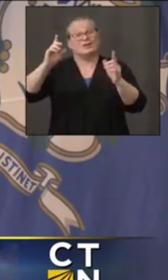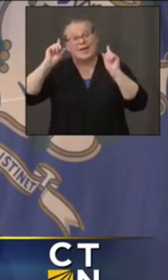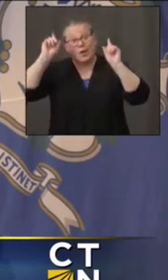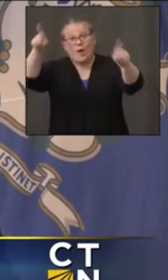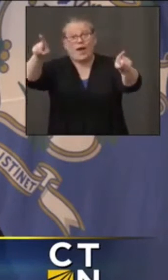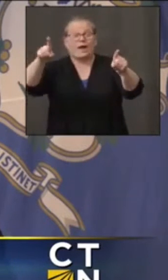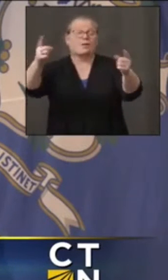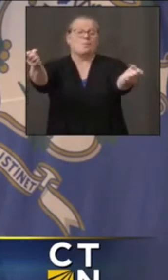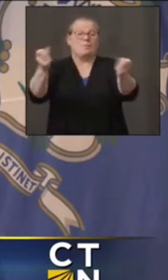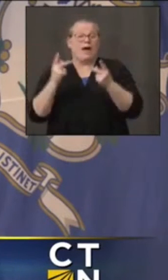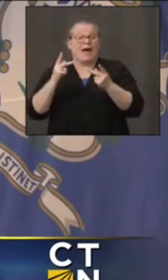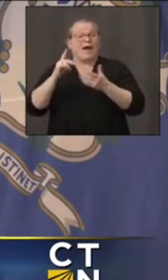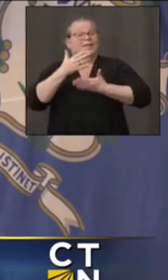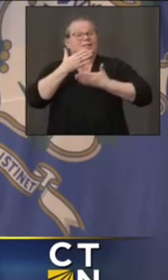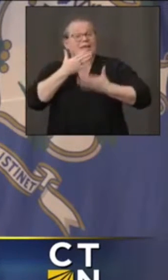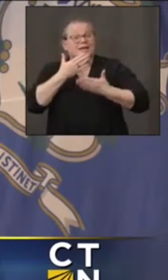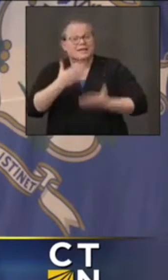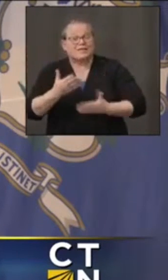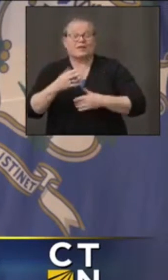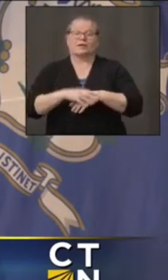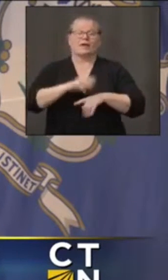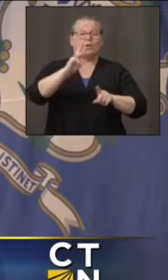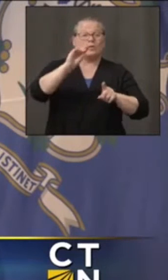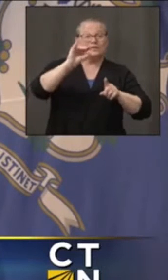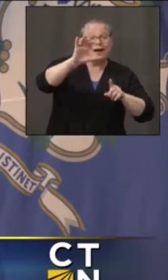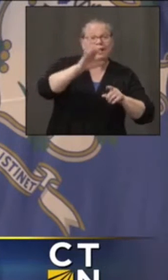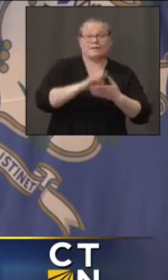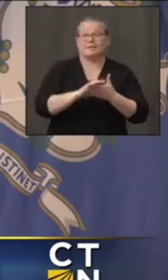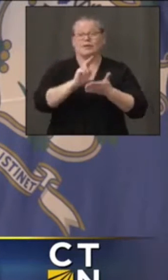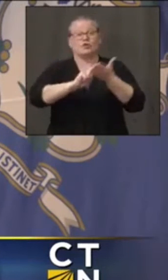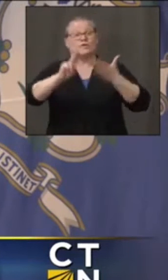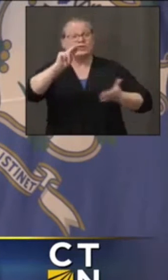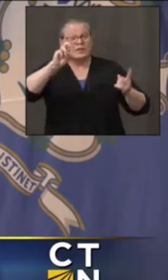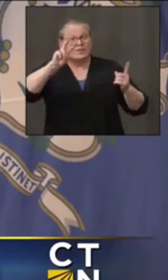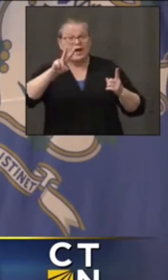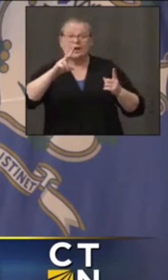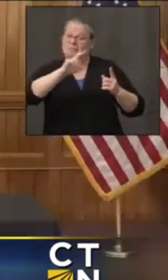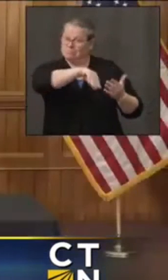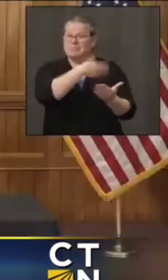Nevada, and those people are going to have to test and quarantine.